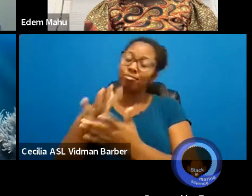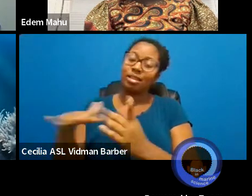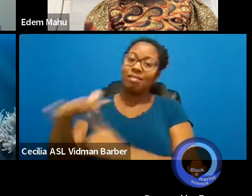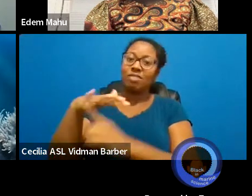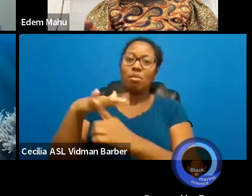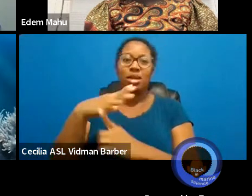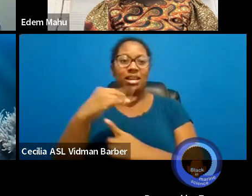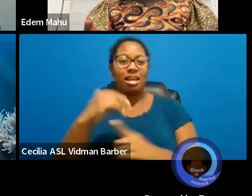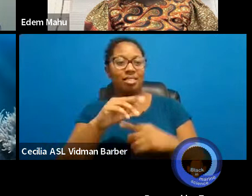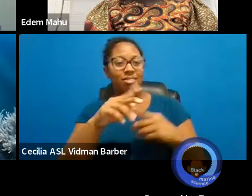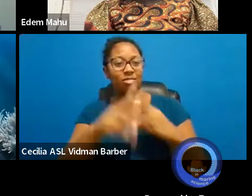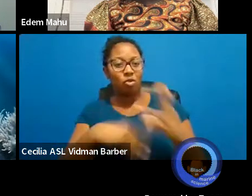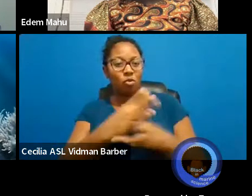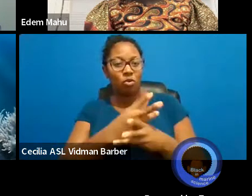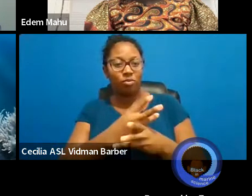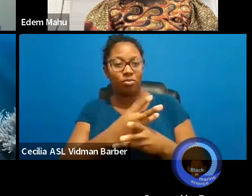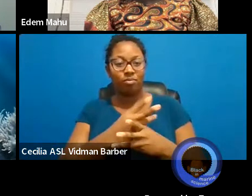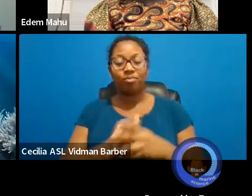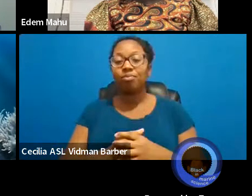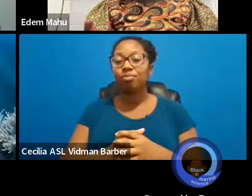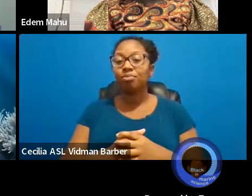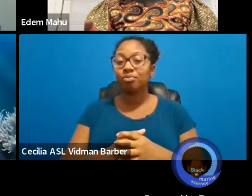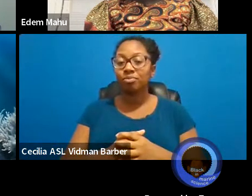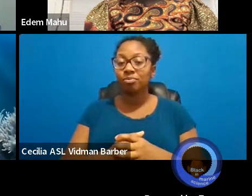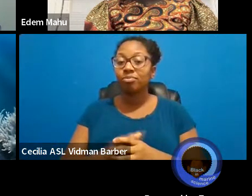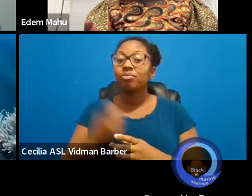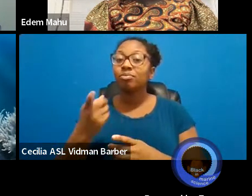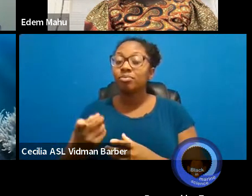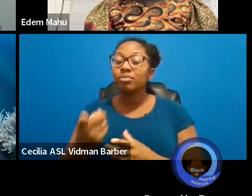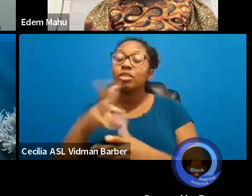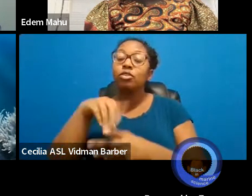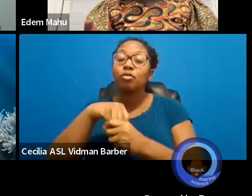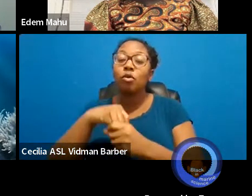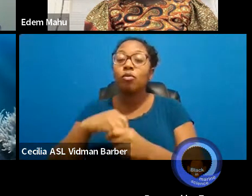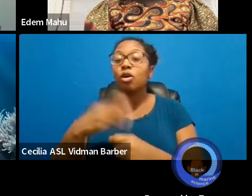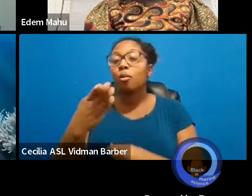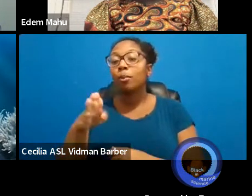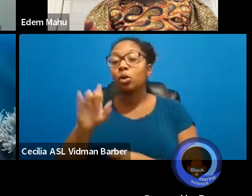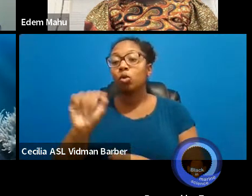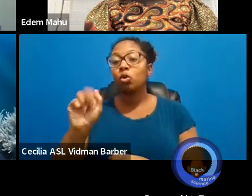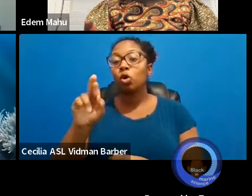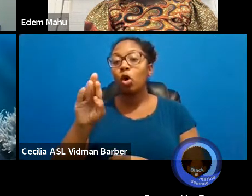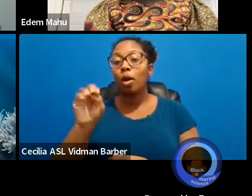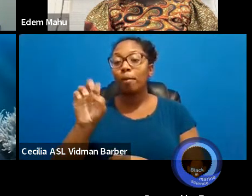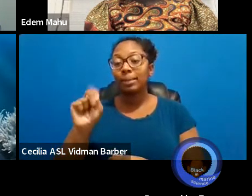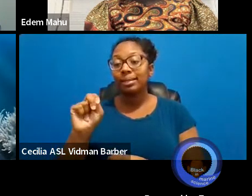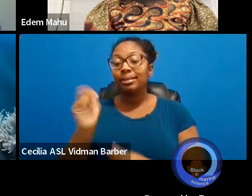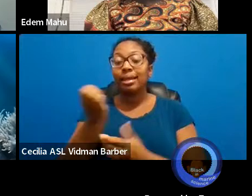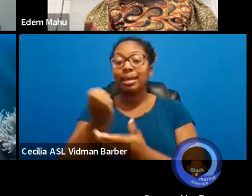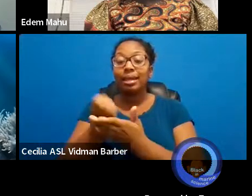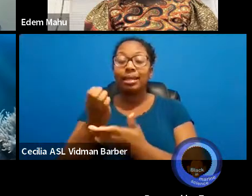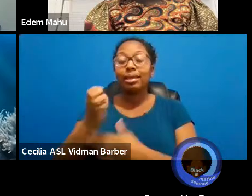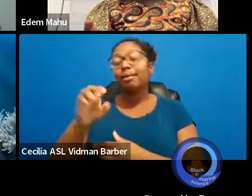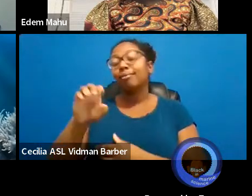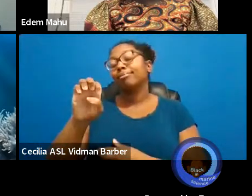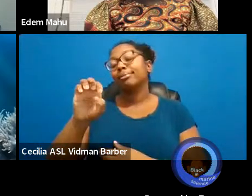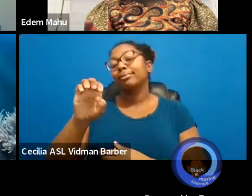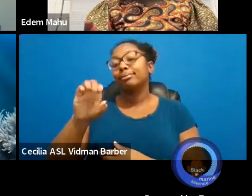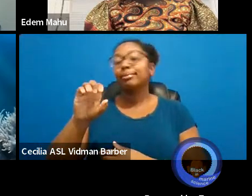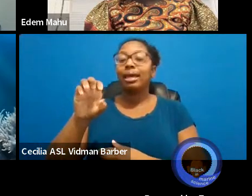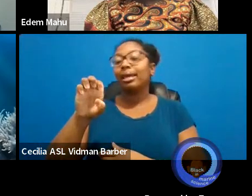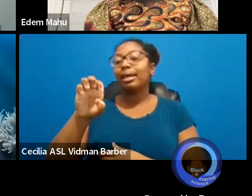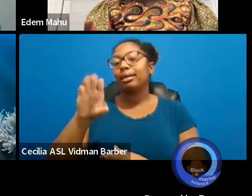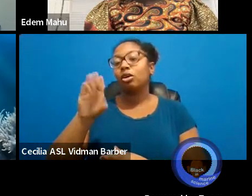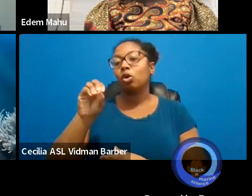initiated the Youth for Blue Carbon Ecosystems project, supported by Sustainable Ocean Alliance, to provide young people